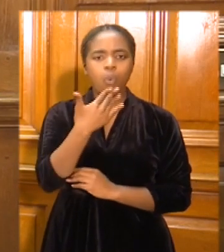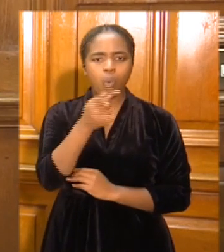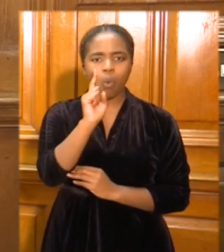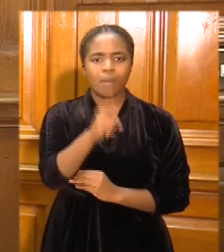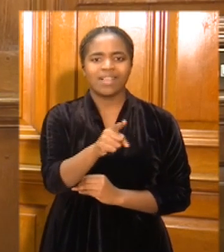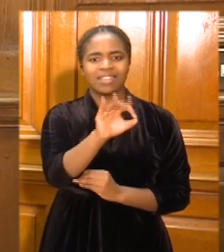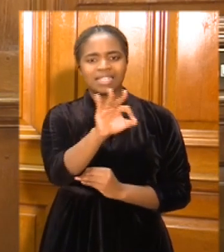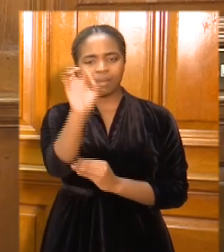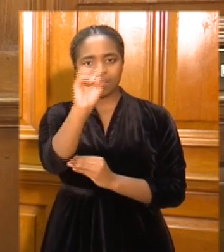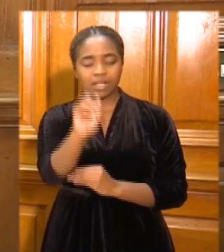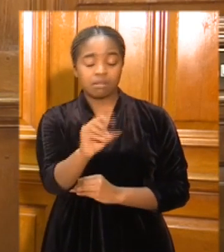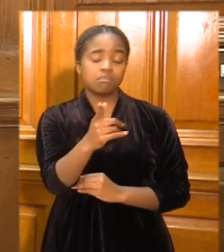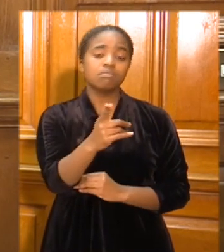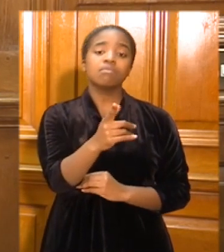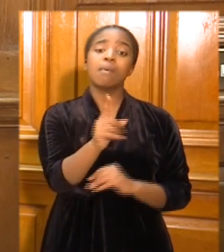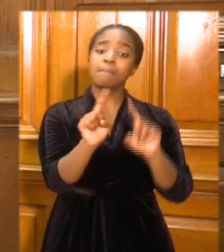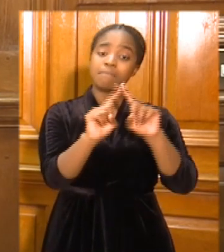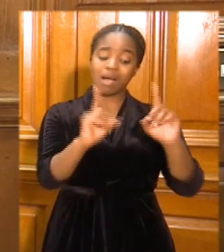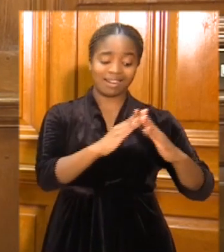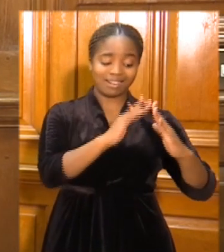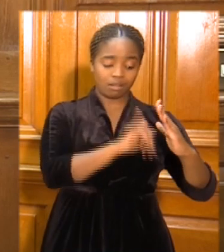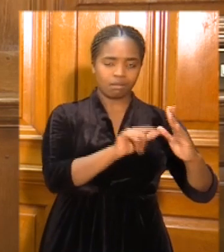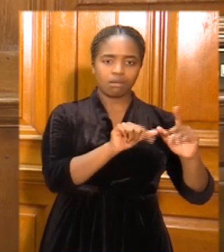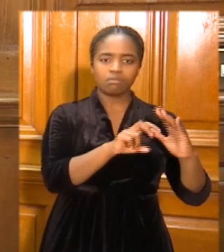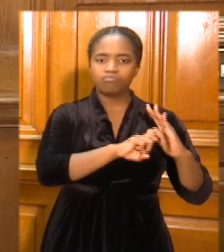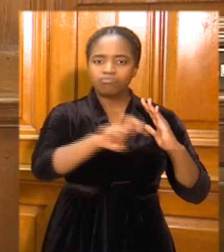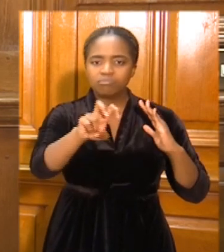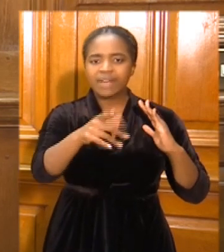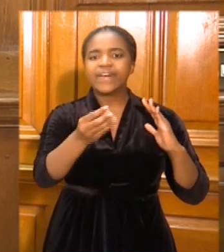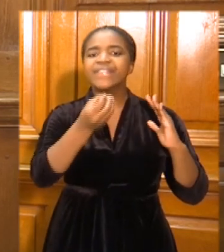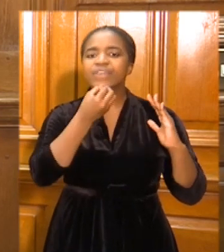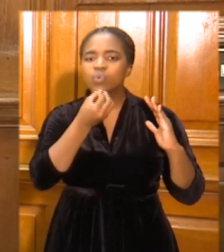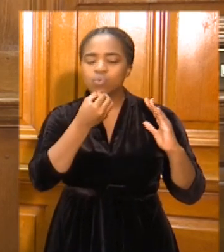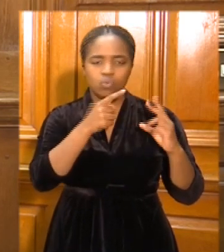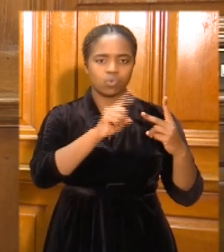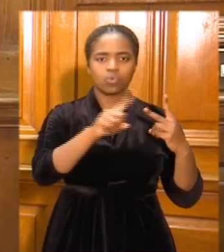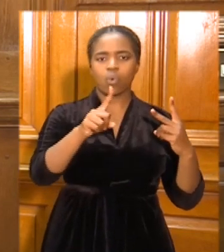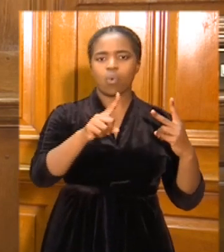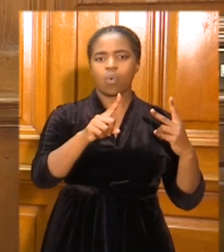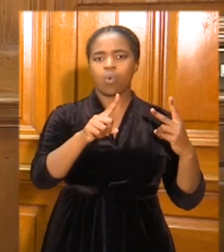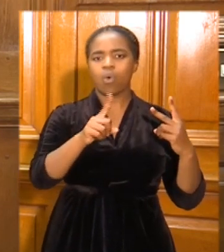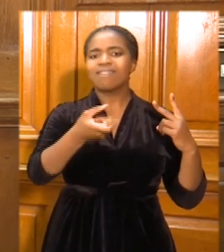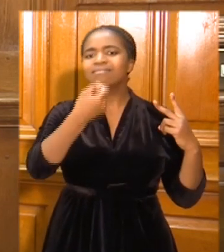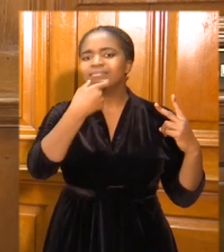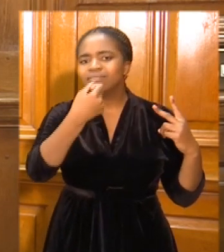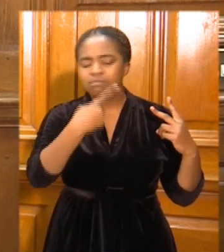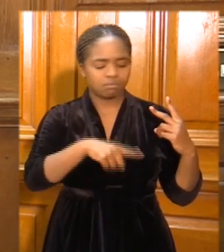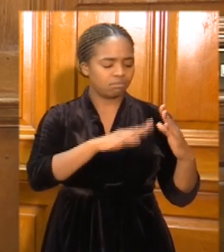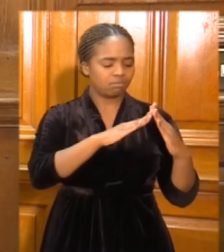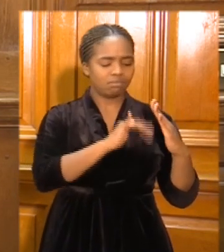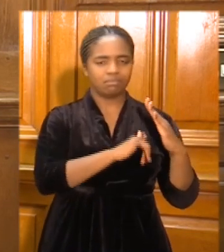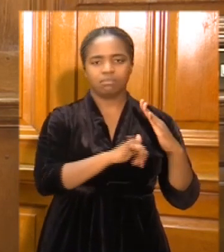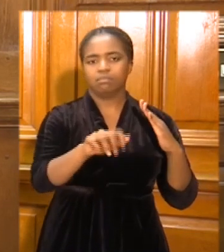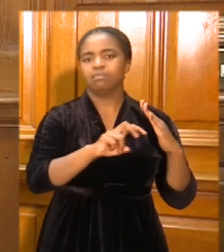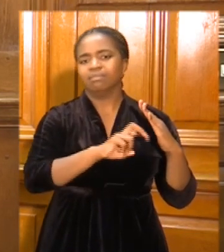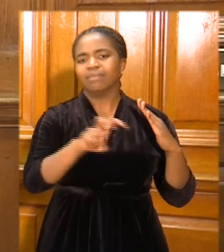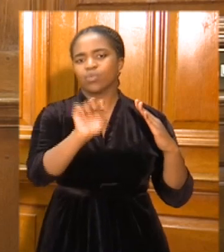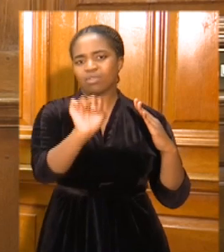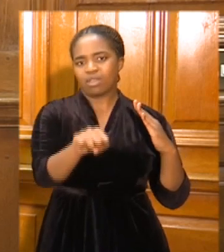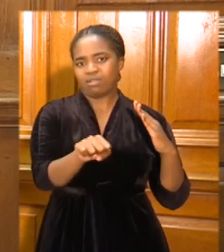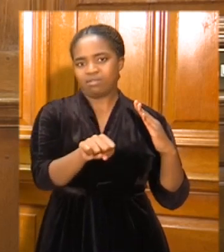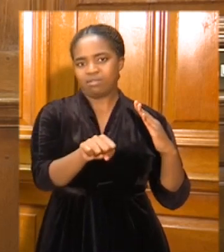to buy goods or obtain services, including medical health care. People will also be able,